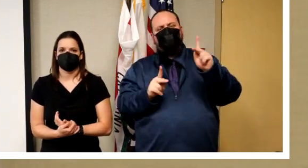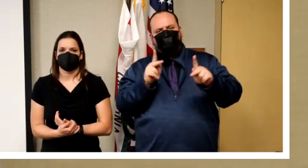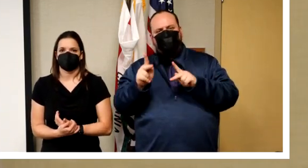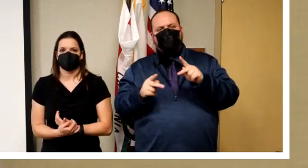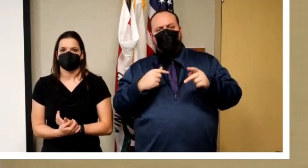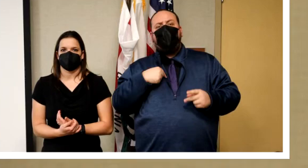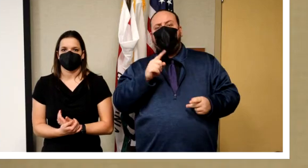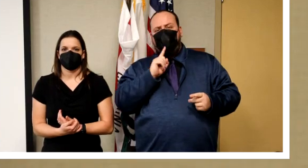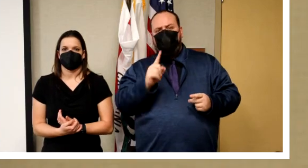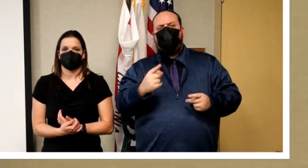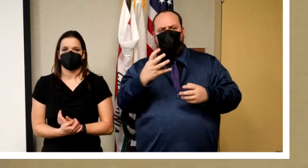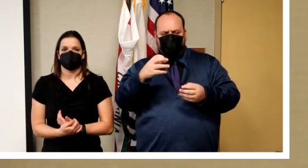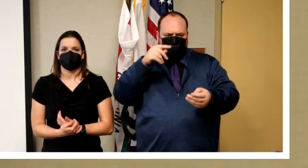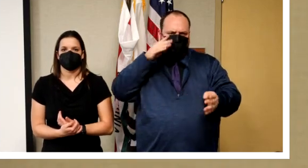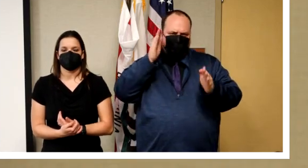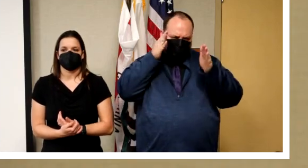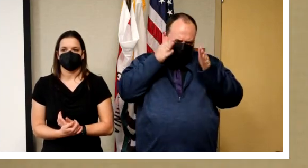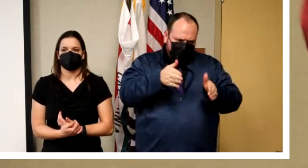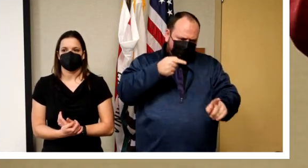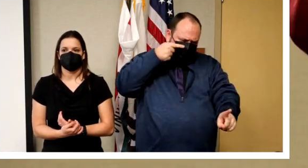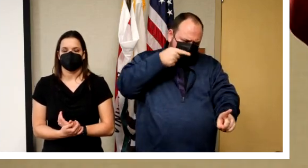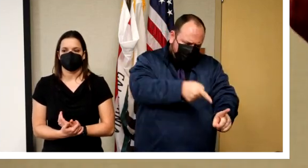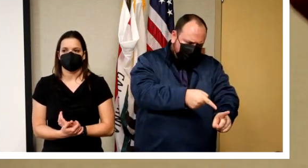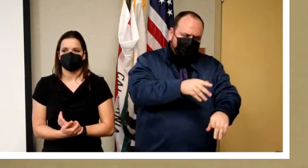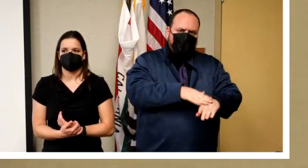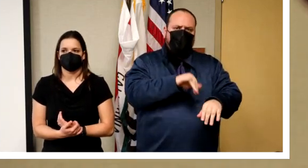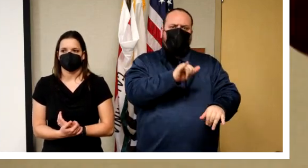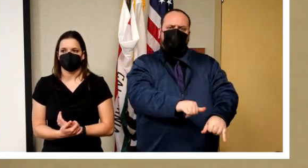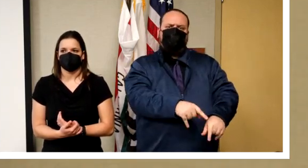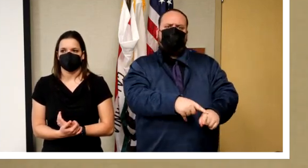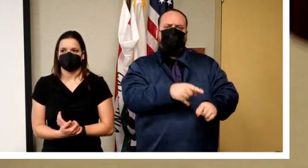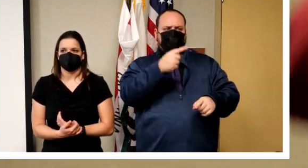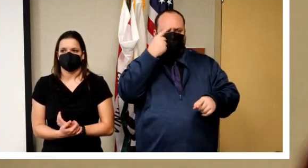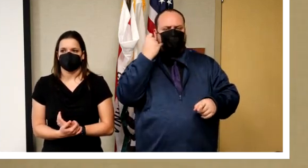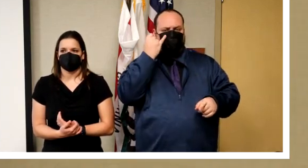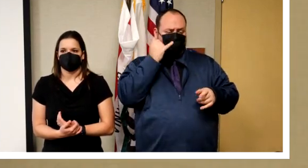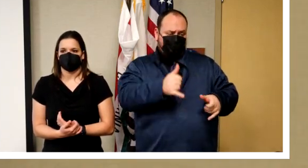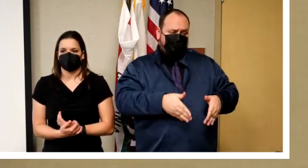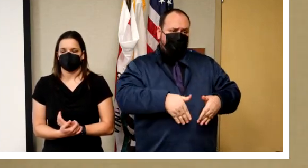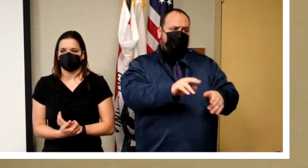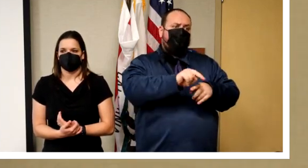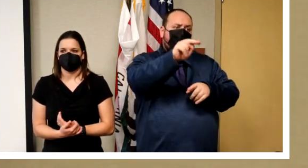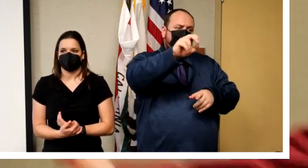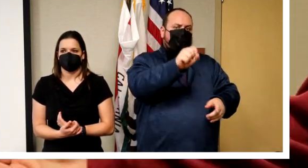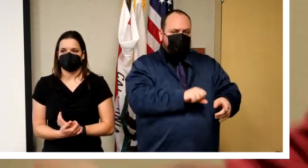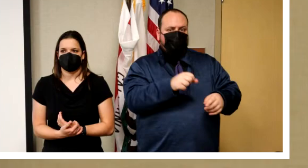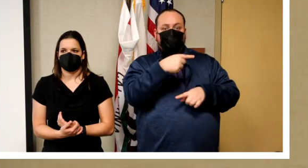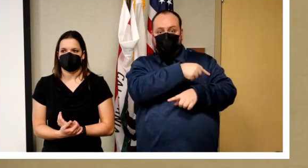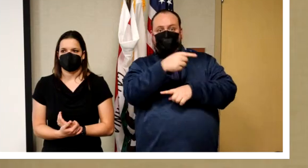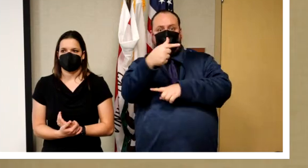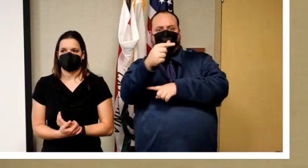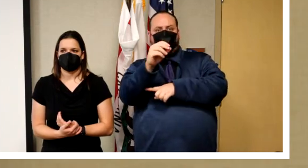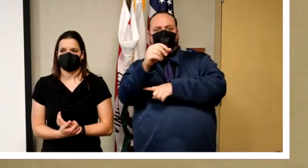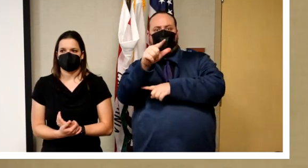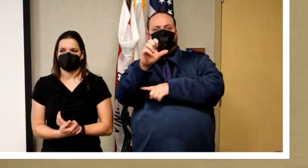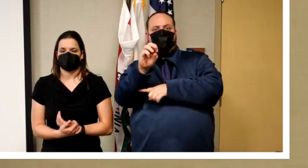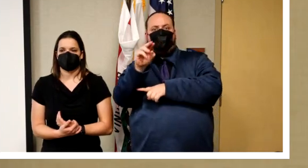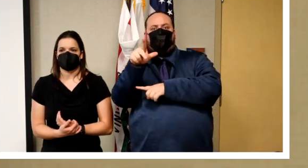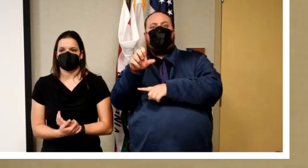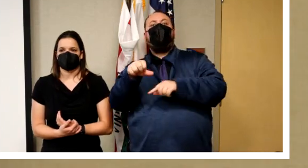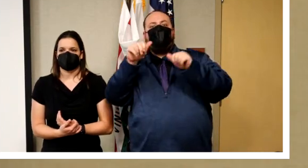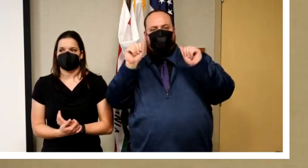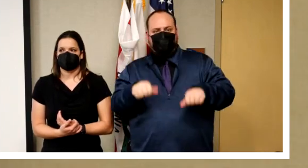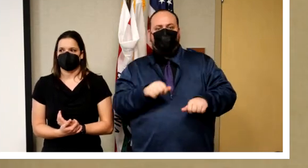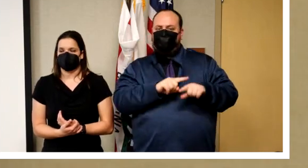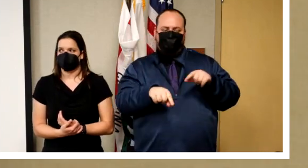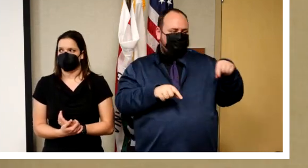really dial in, because sometimes, you know, whether it's a street north or south of another one, Google Maps can tell you that, whereas the PDF's not so great.